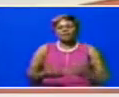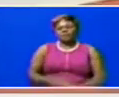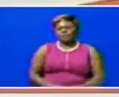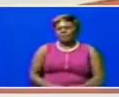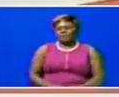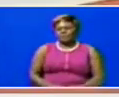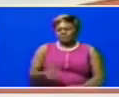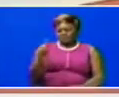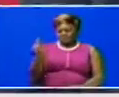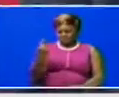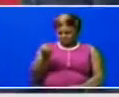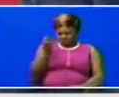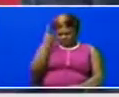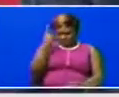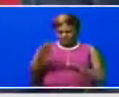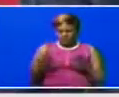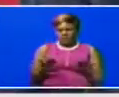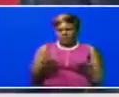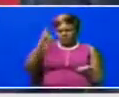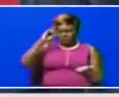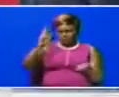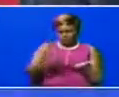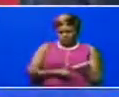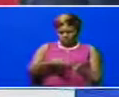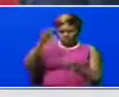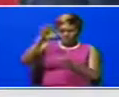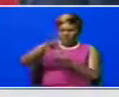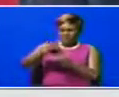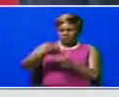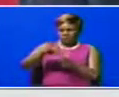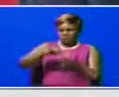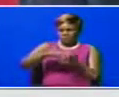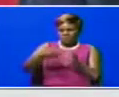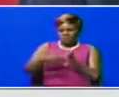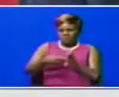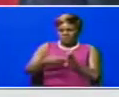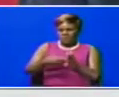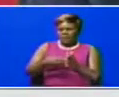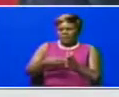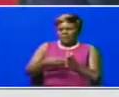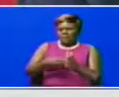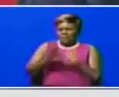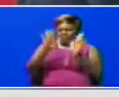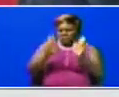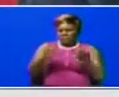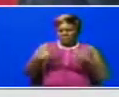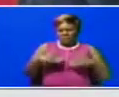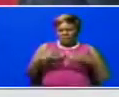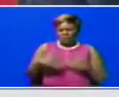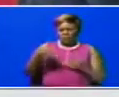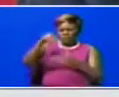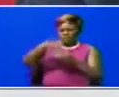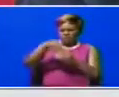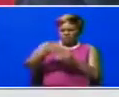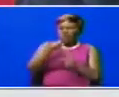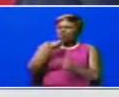First of all, we need to understand and recognize that an election means a whole lot for people. Because people invest in election,